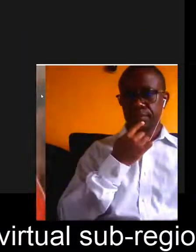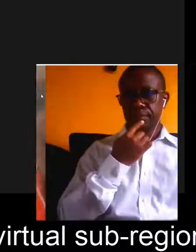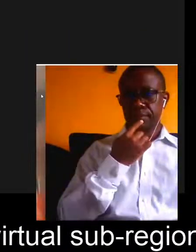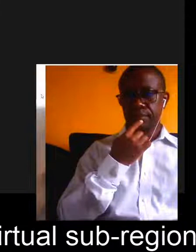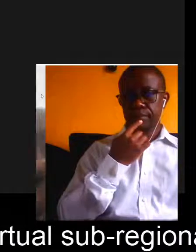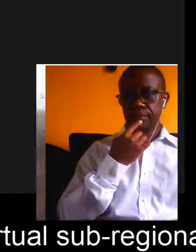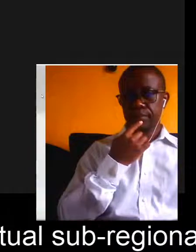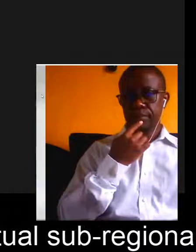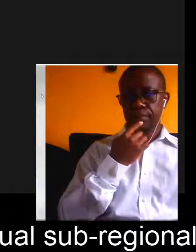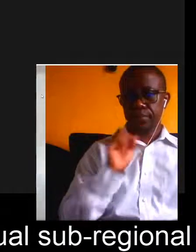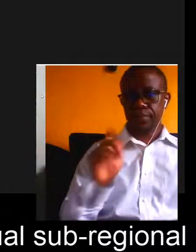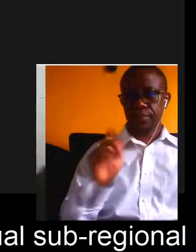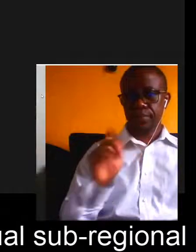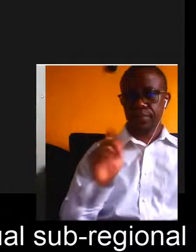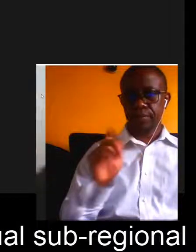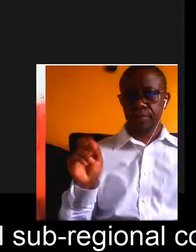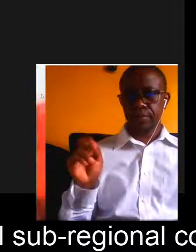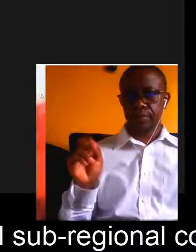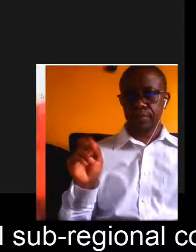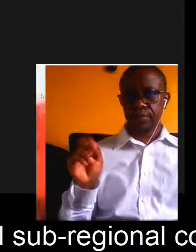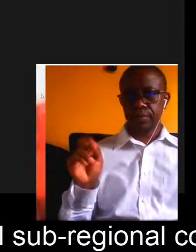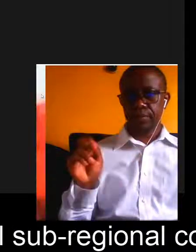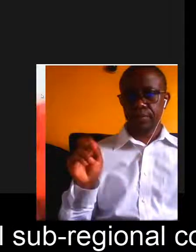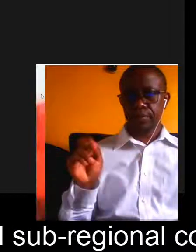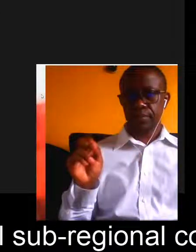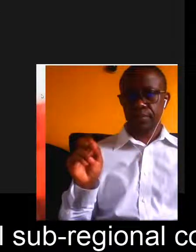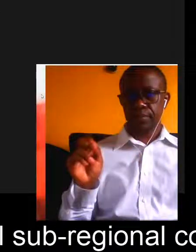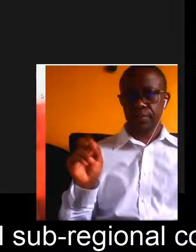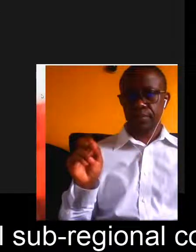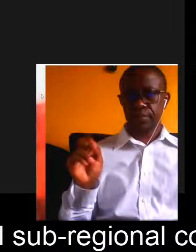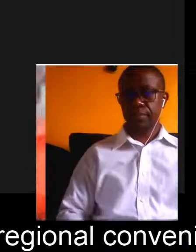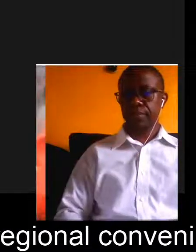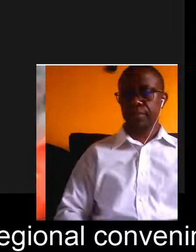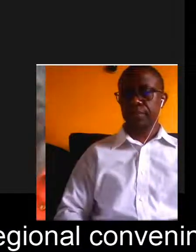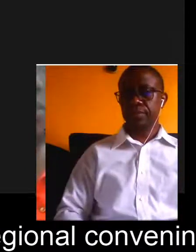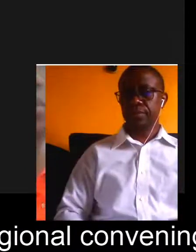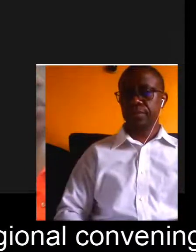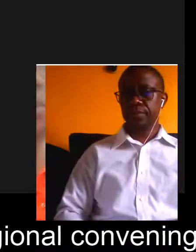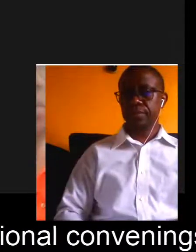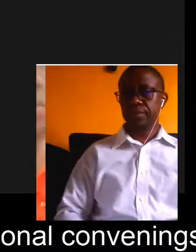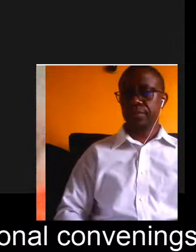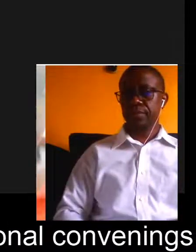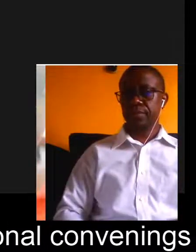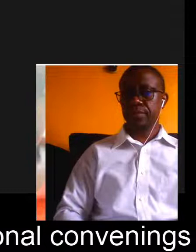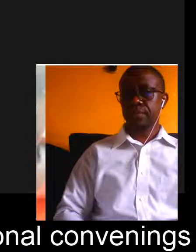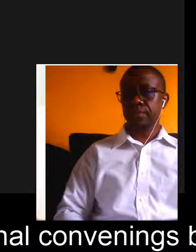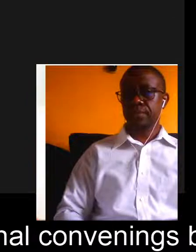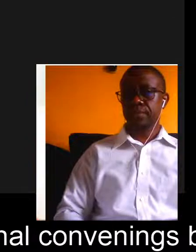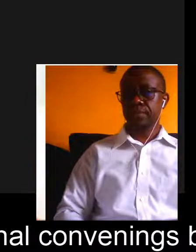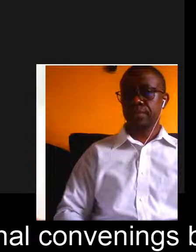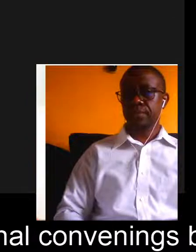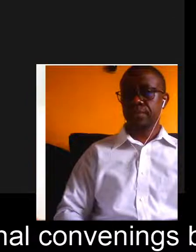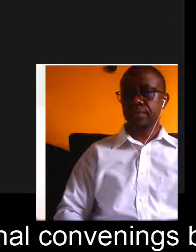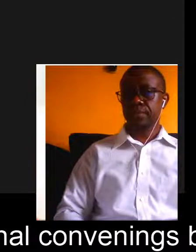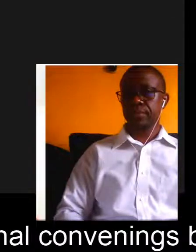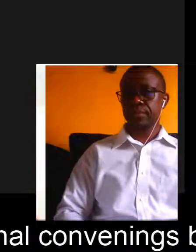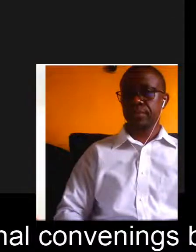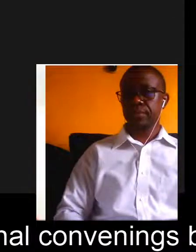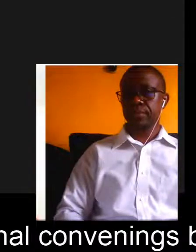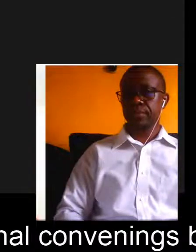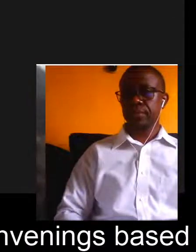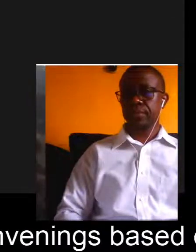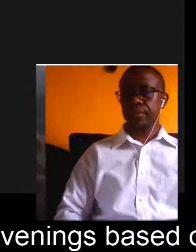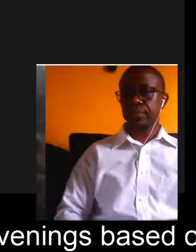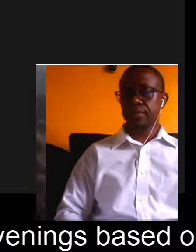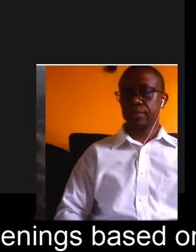That's okay. Yes, please go ahead, please. That's okay. Yes, that's okay. We can hear you. Okay, thank